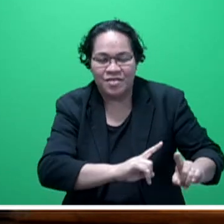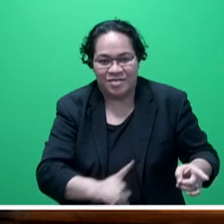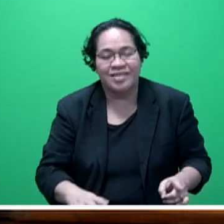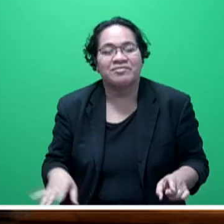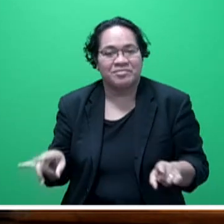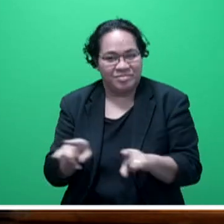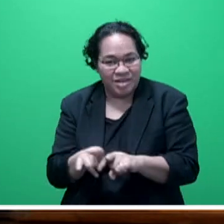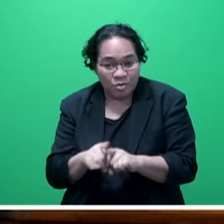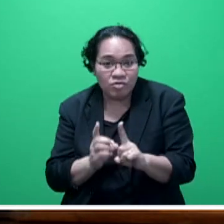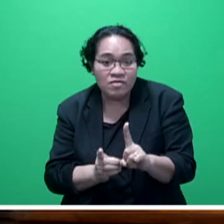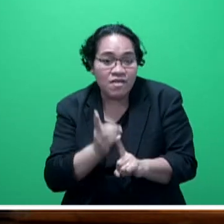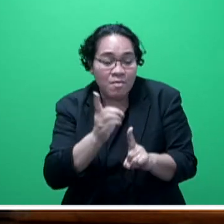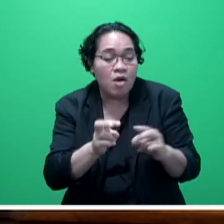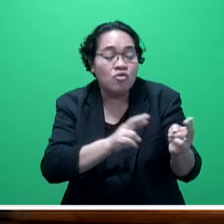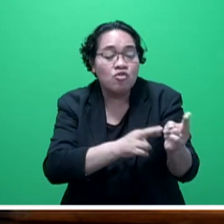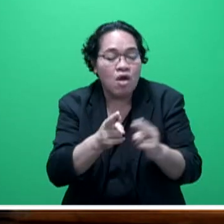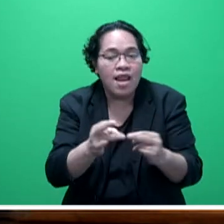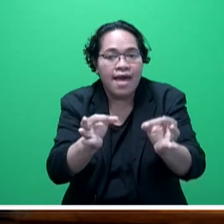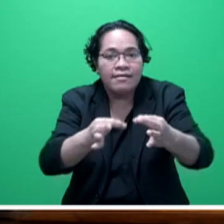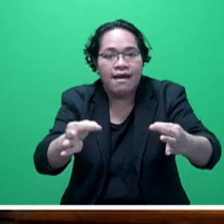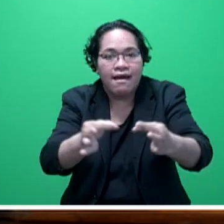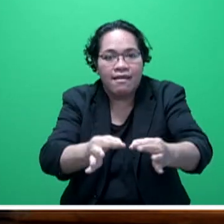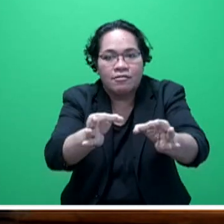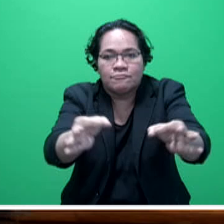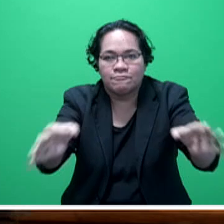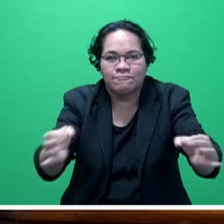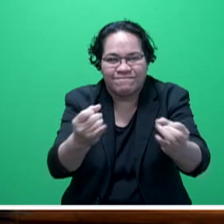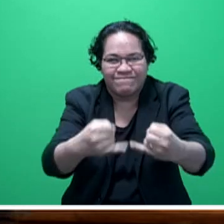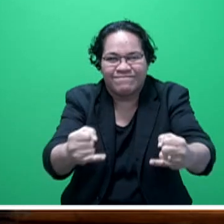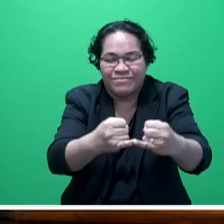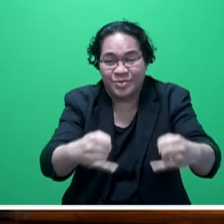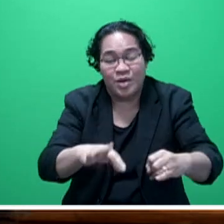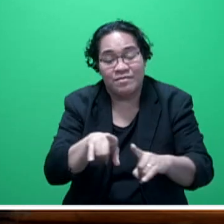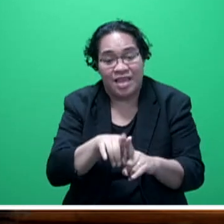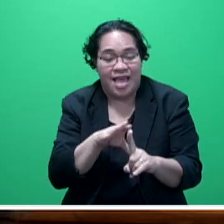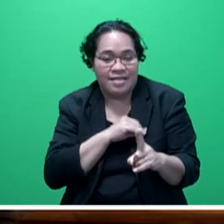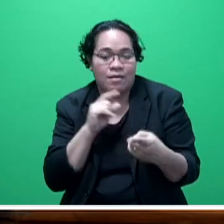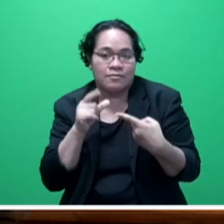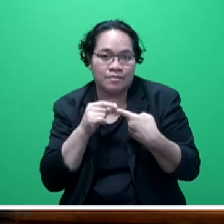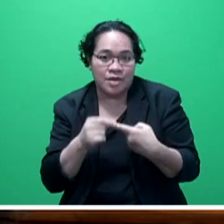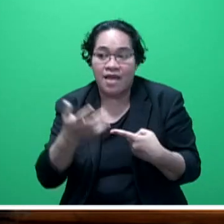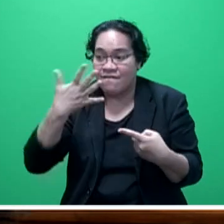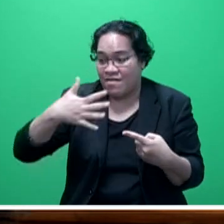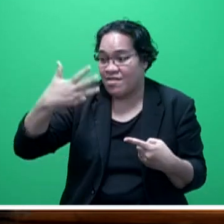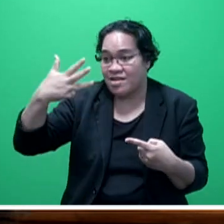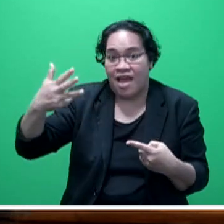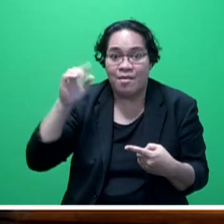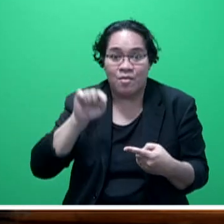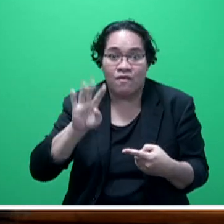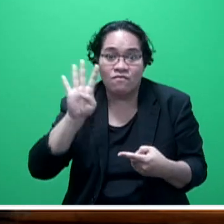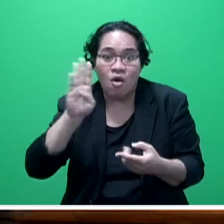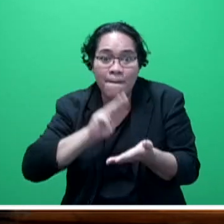government of developing the rural and maritime regions. To name a few, a sum of 59.4 million